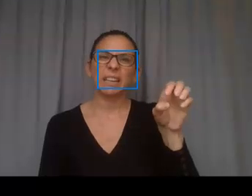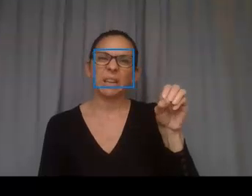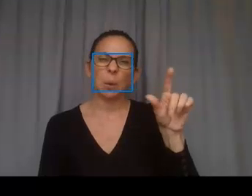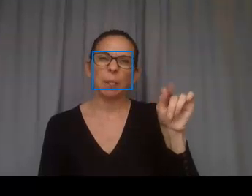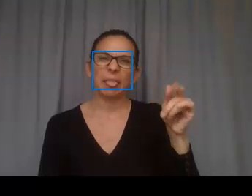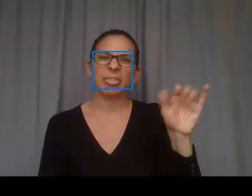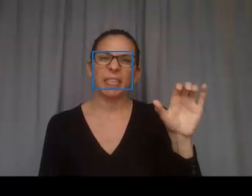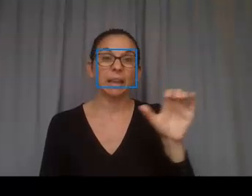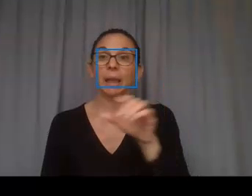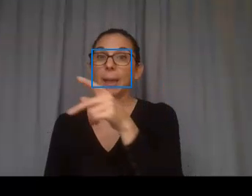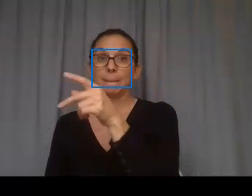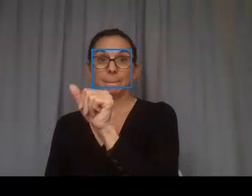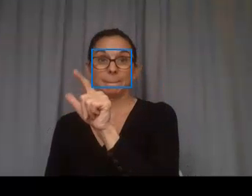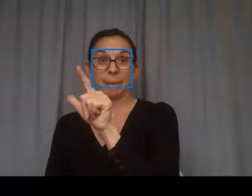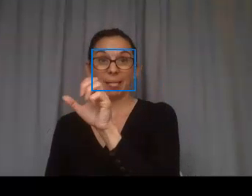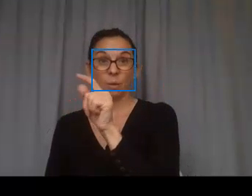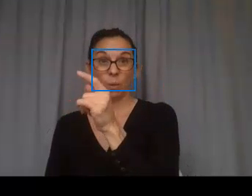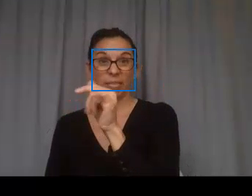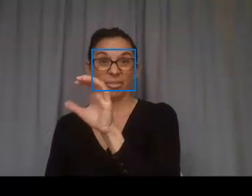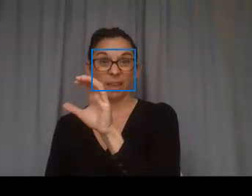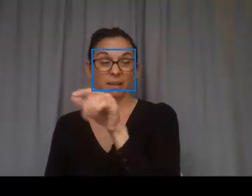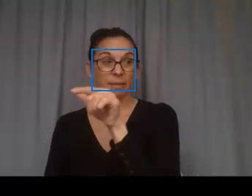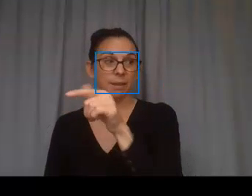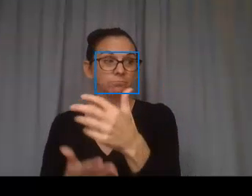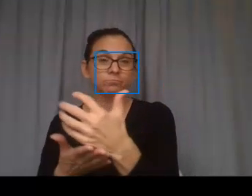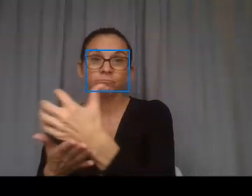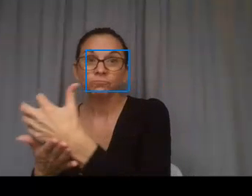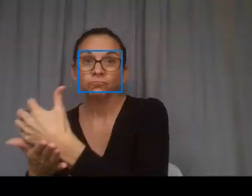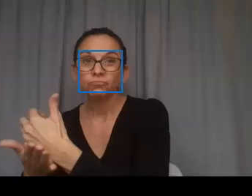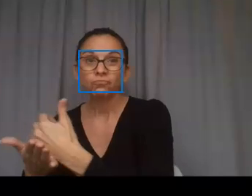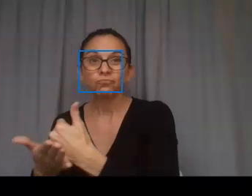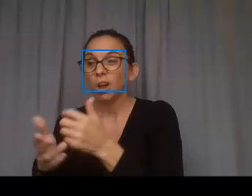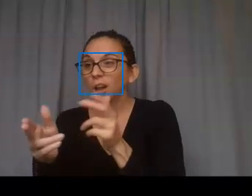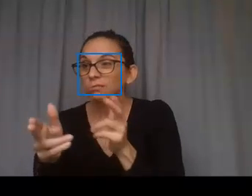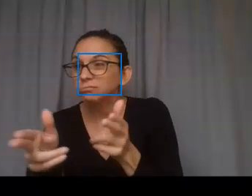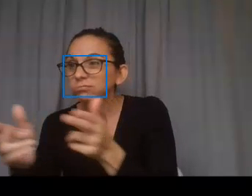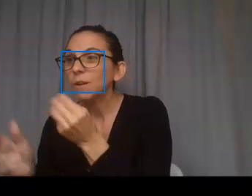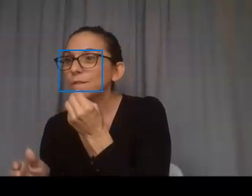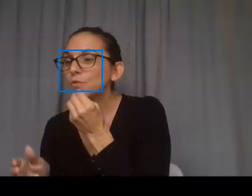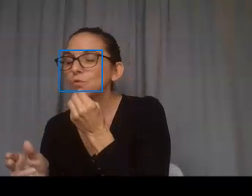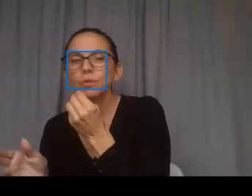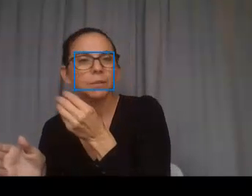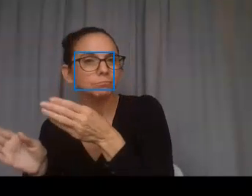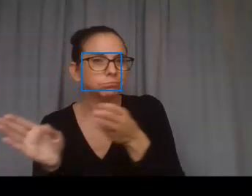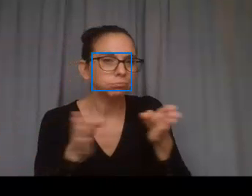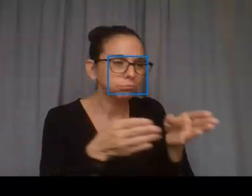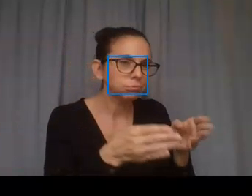from hunting, gathering to farming. And this will usher in the Neolithic era.